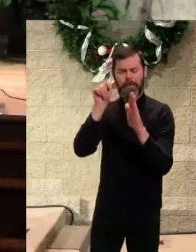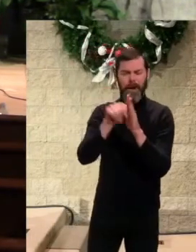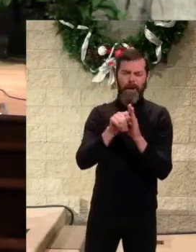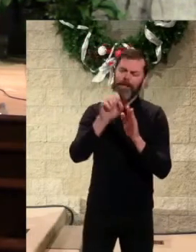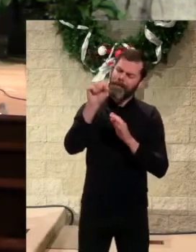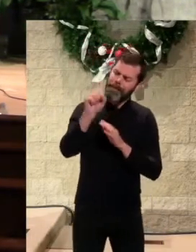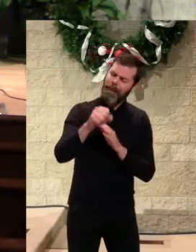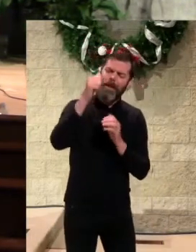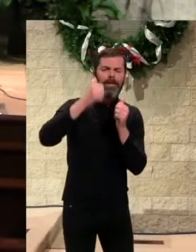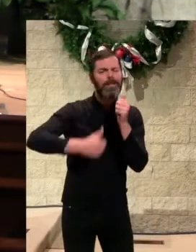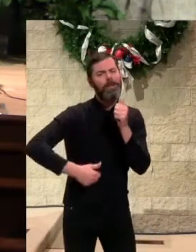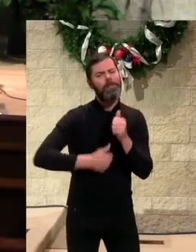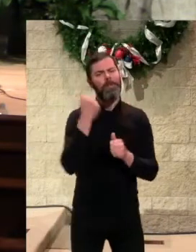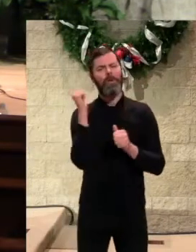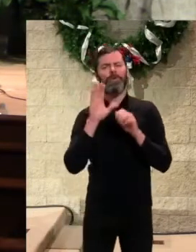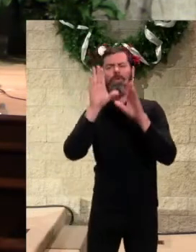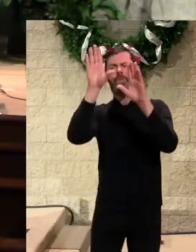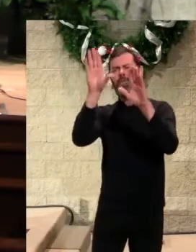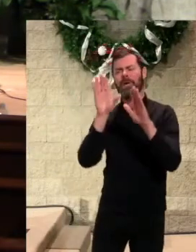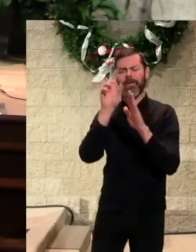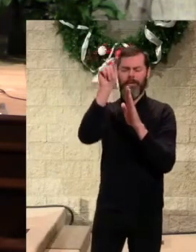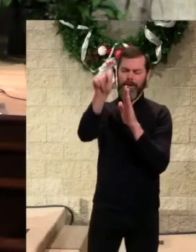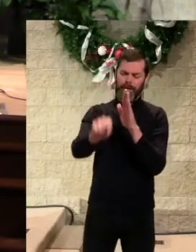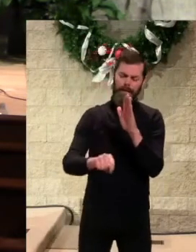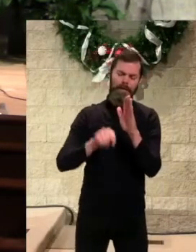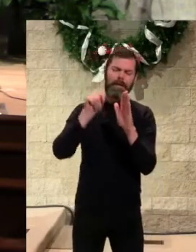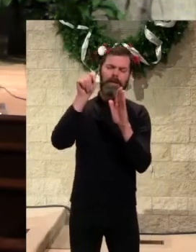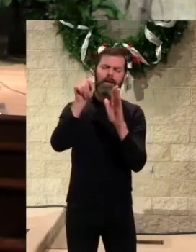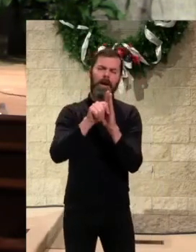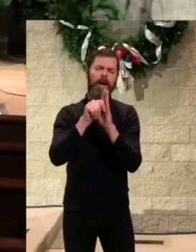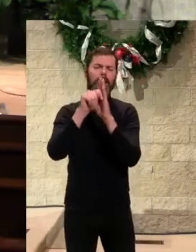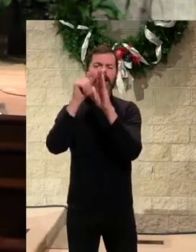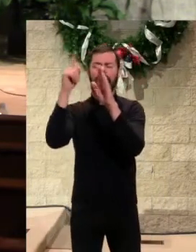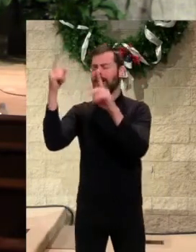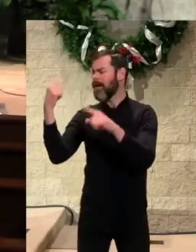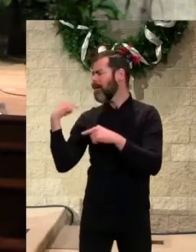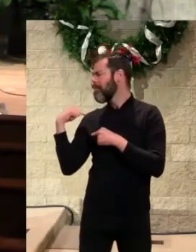the most wonderful time.